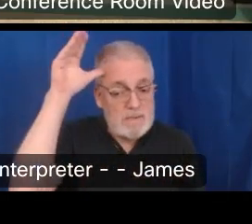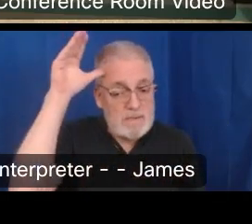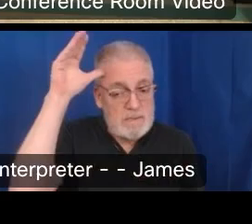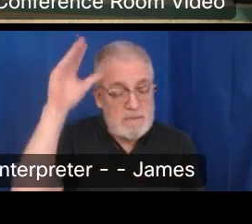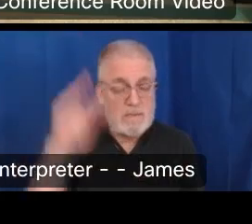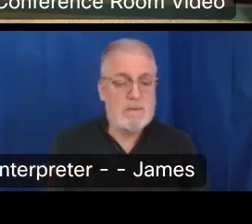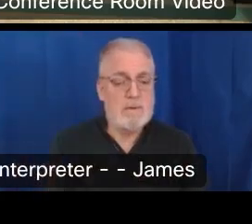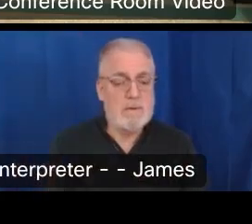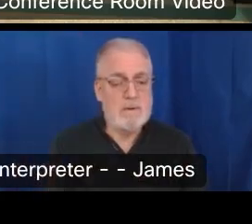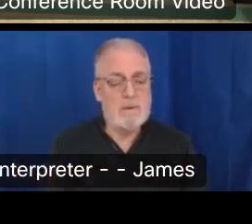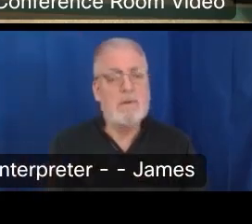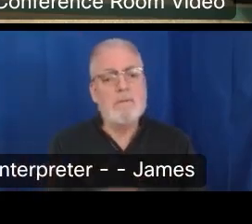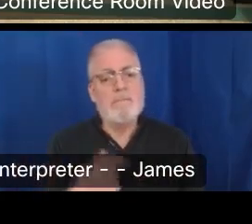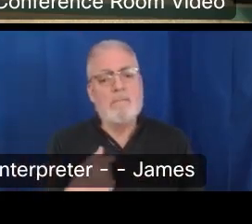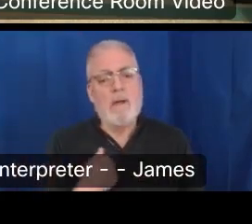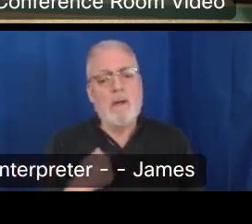I agree.